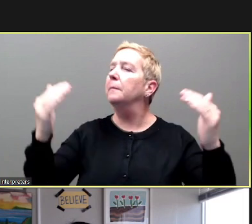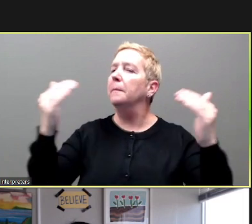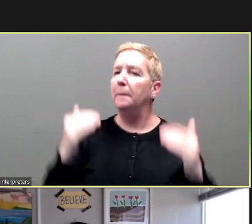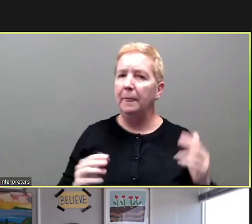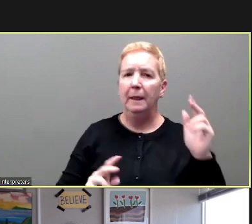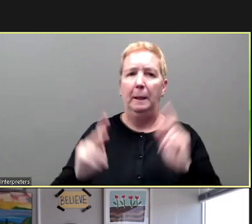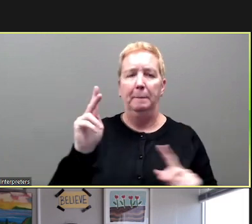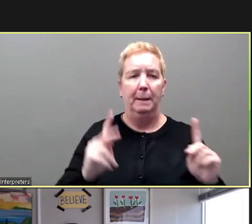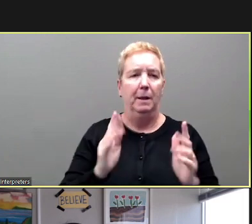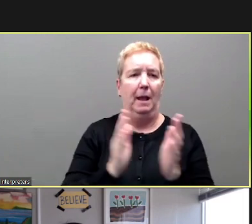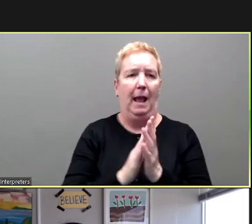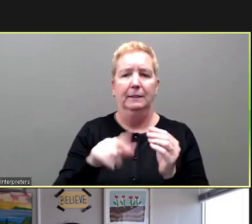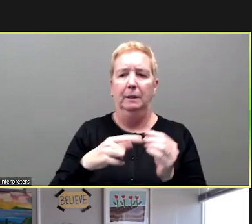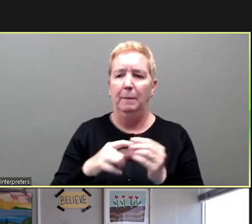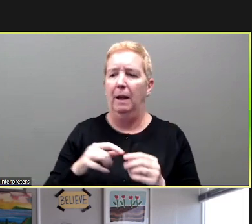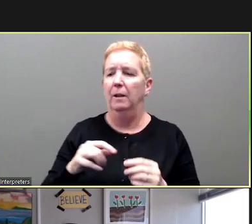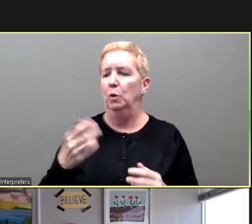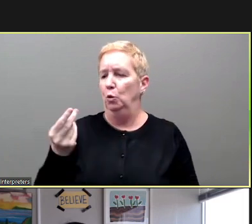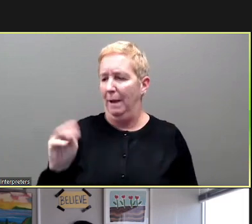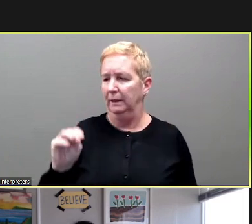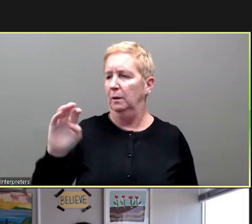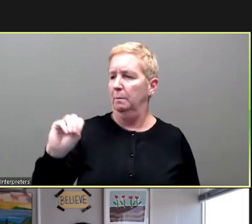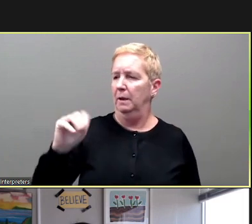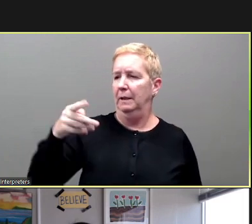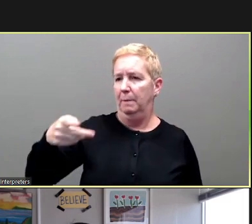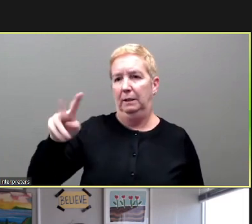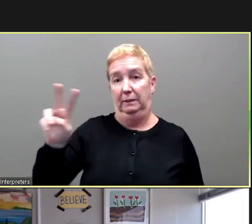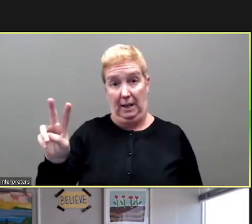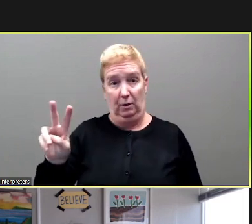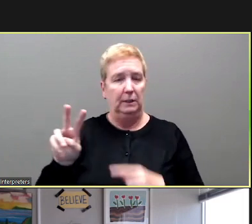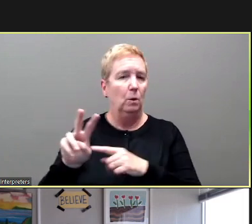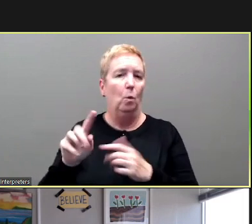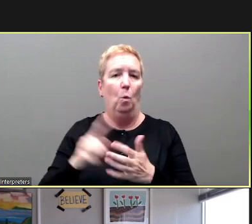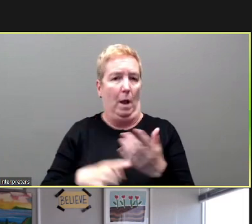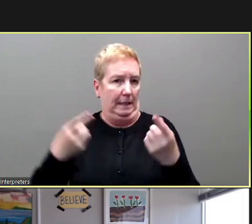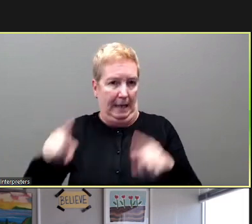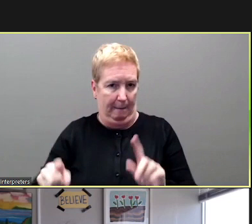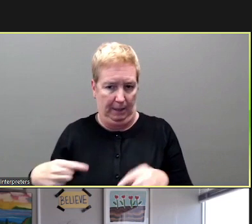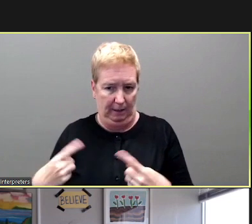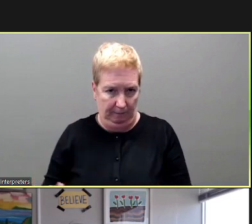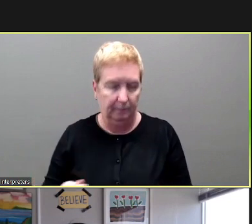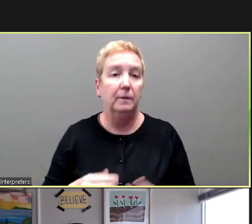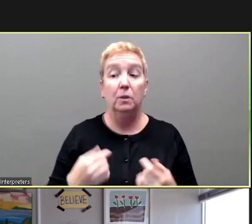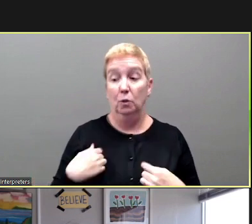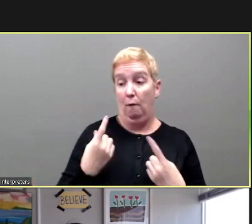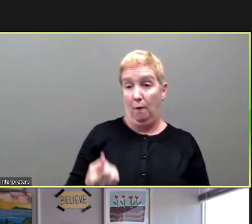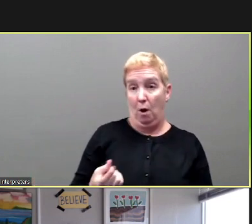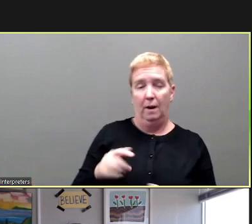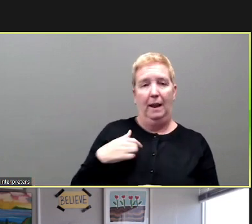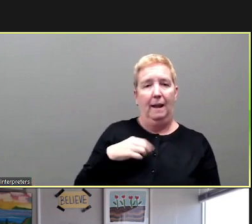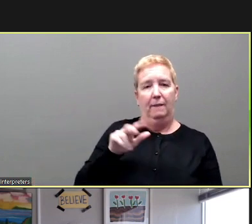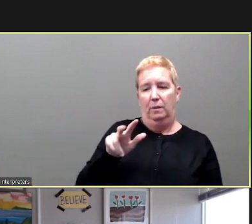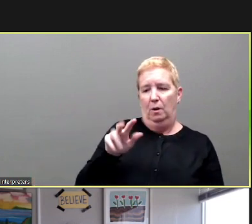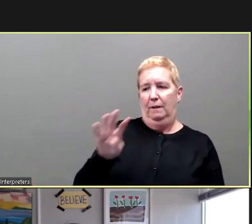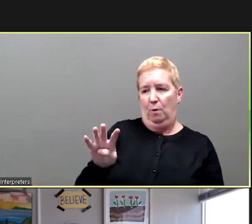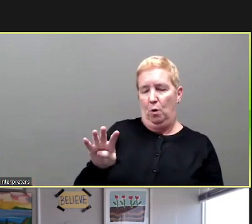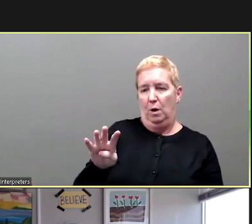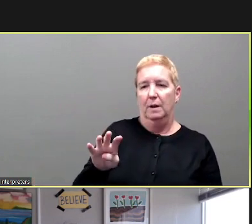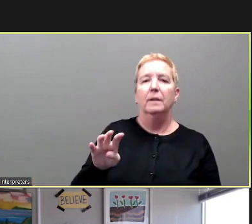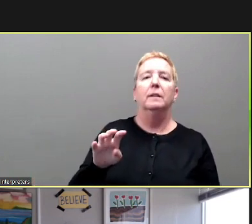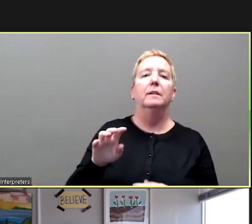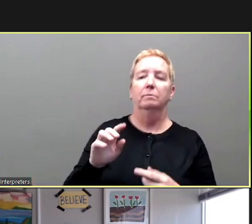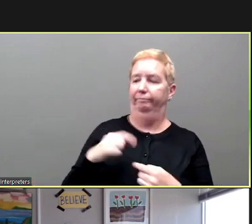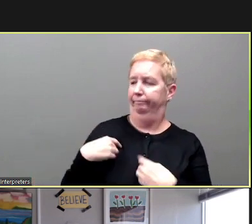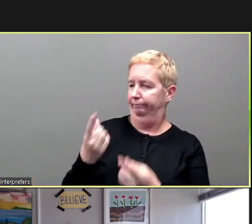about the New Mexico monkeypox cases data. So far, there are 34 state total reported cases from the start